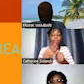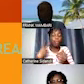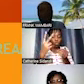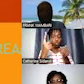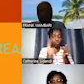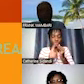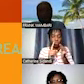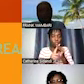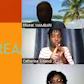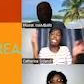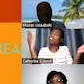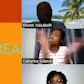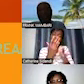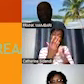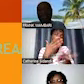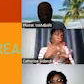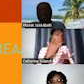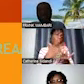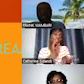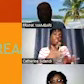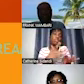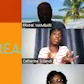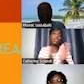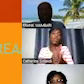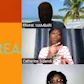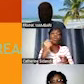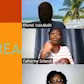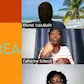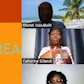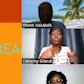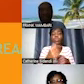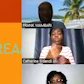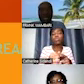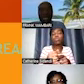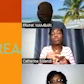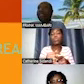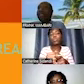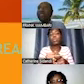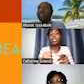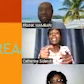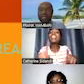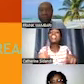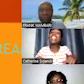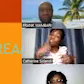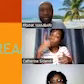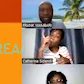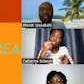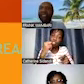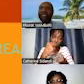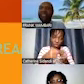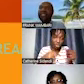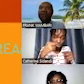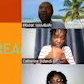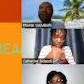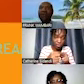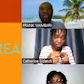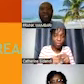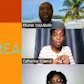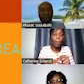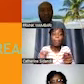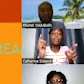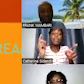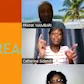stop wasting and complaining and waging. Life has to continue. It is not the end of the